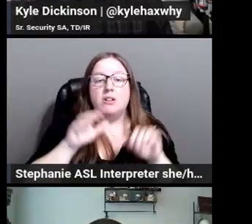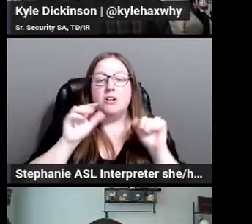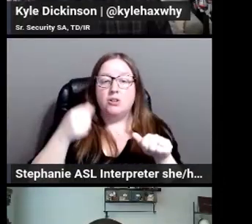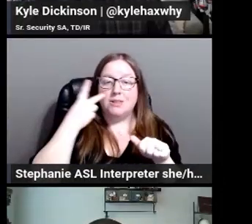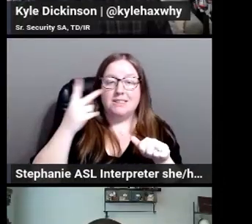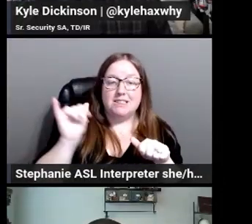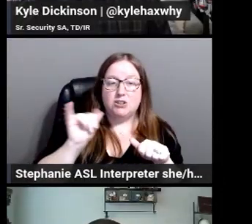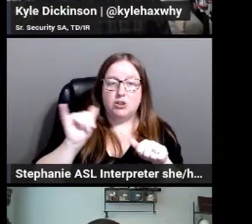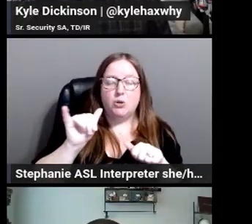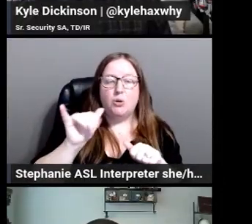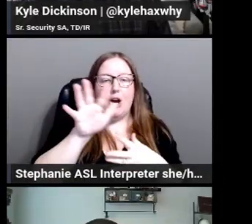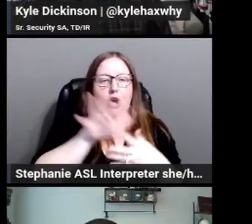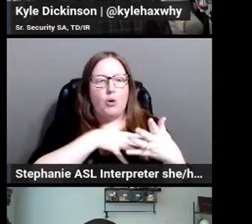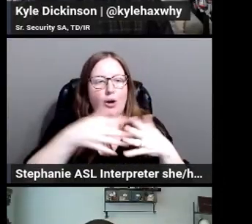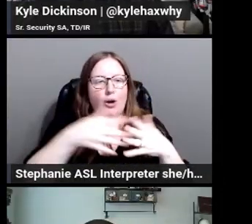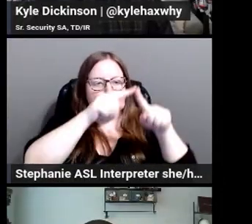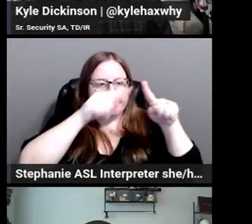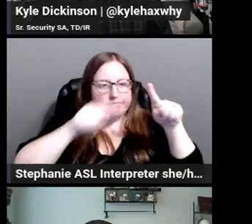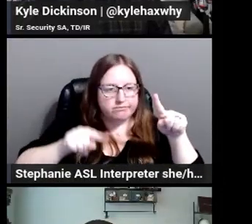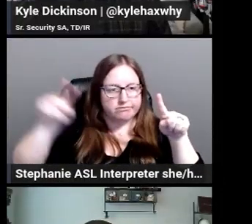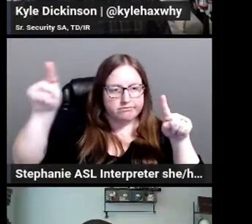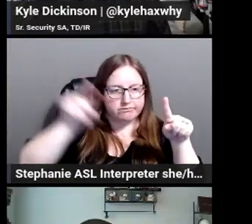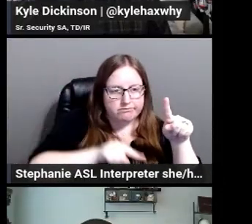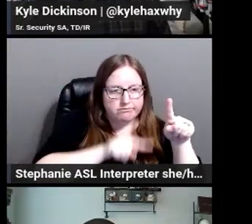a grid, and you can see these lines